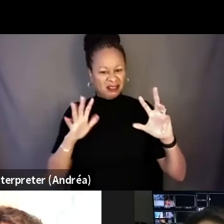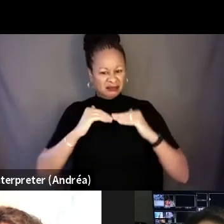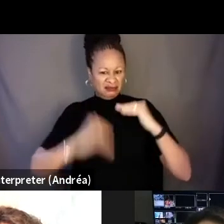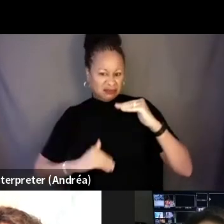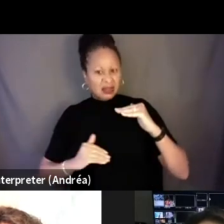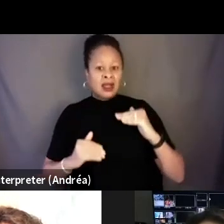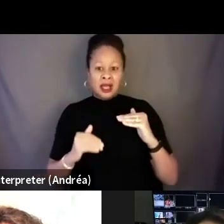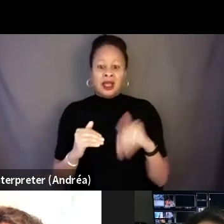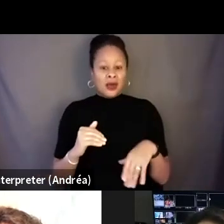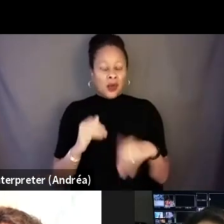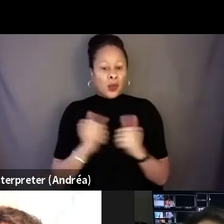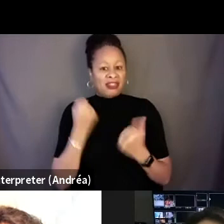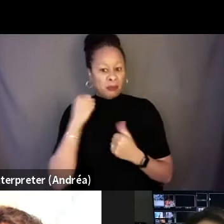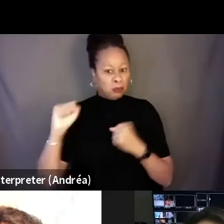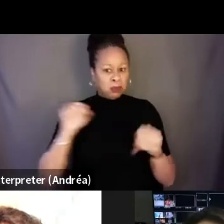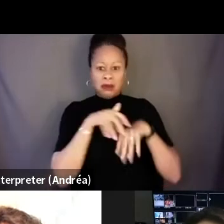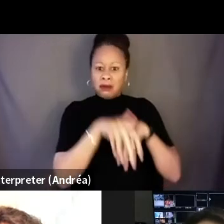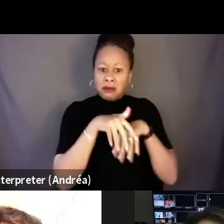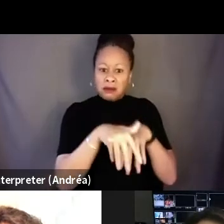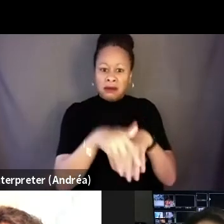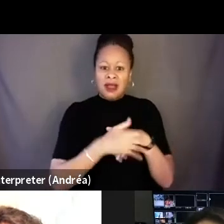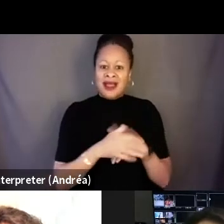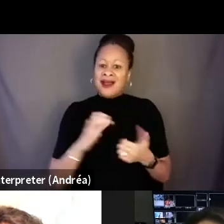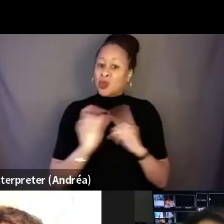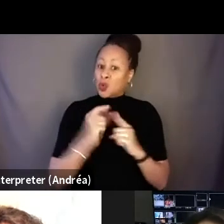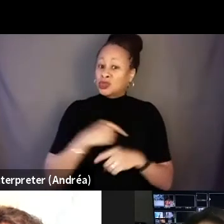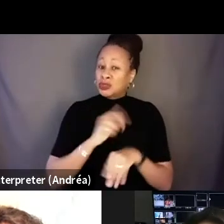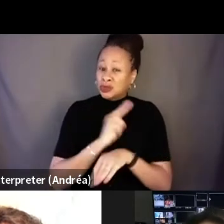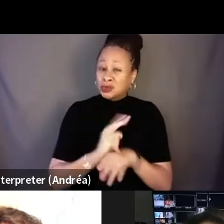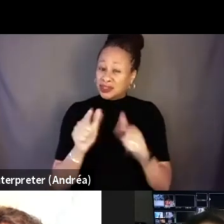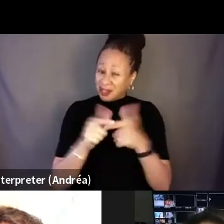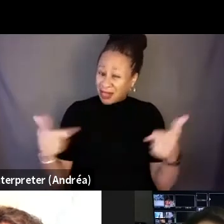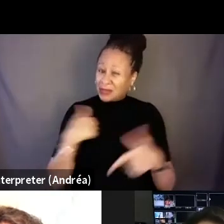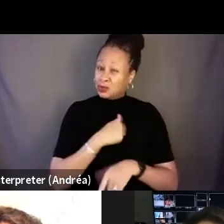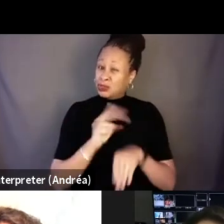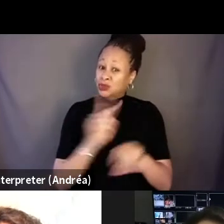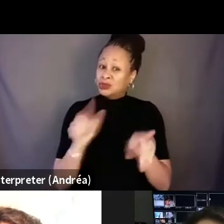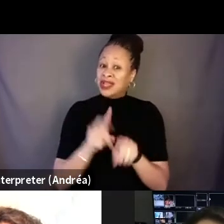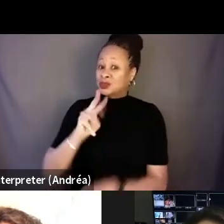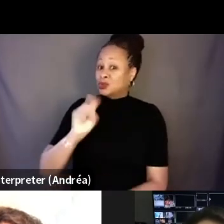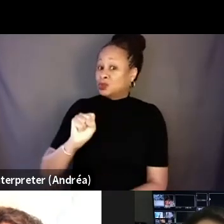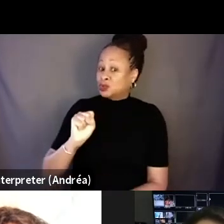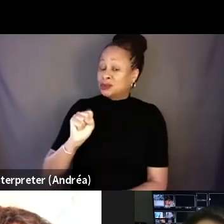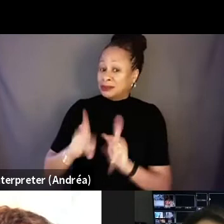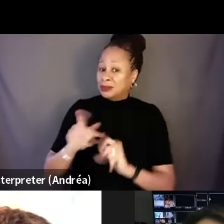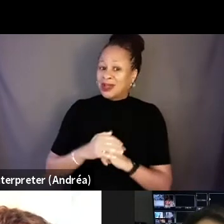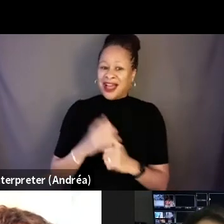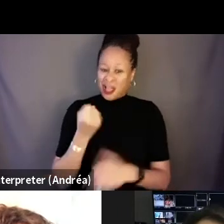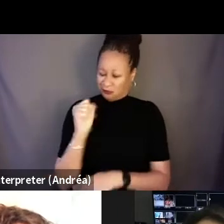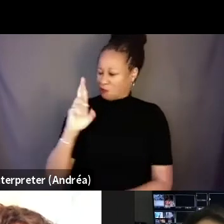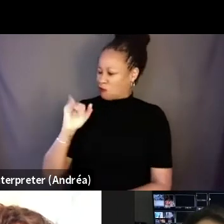in terms of how we told that story, the words we used, the language that we used, rioting, maybe not